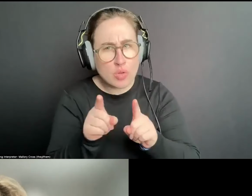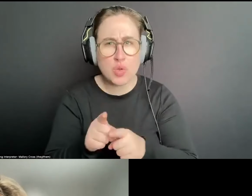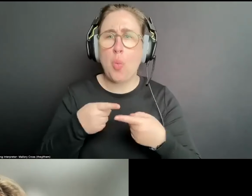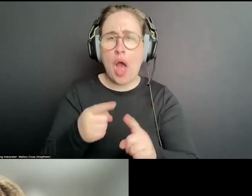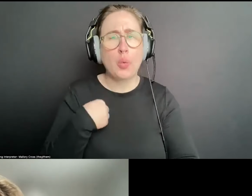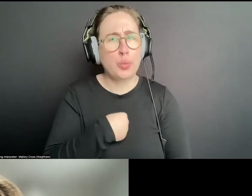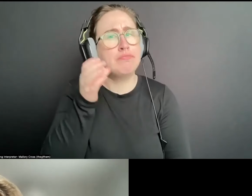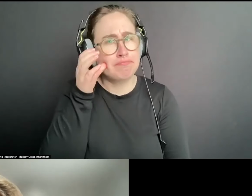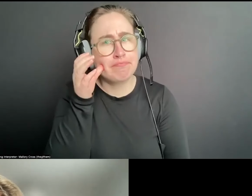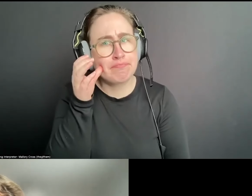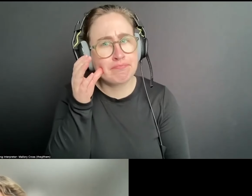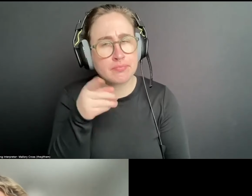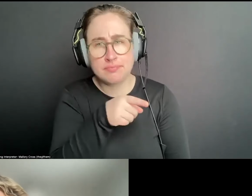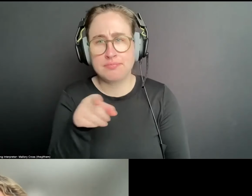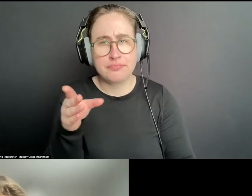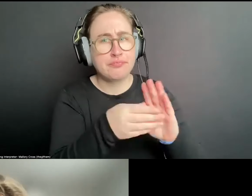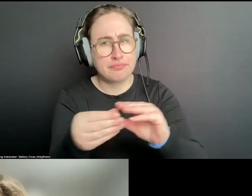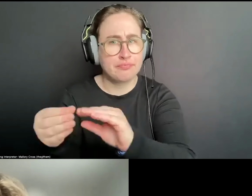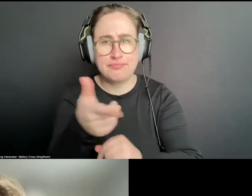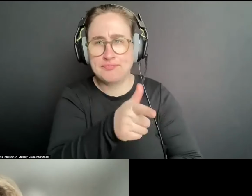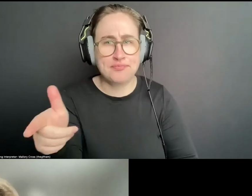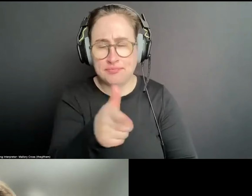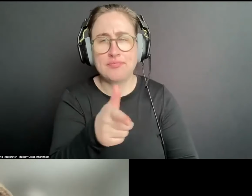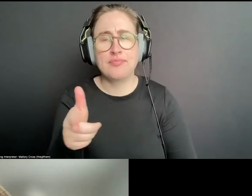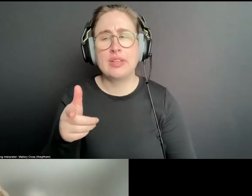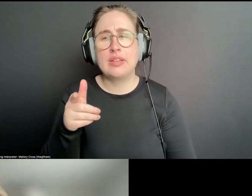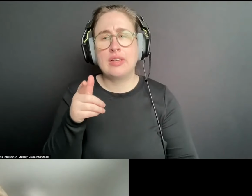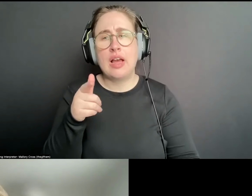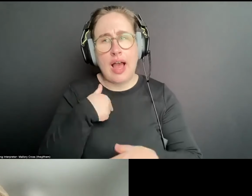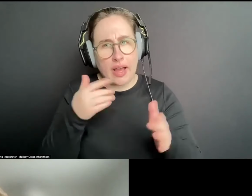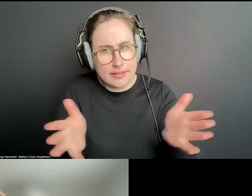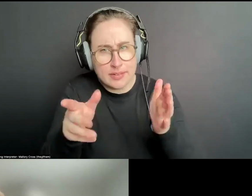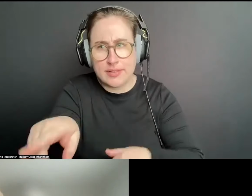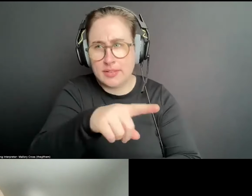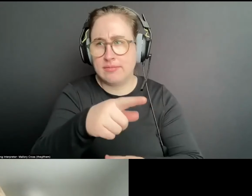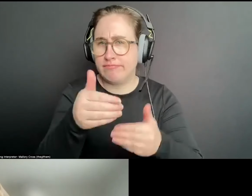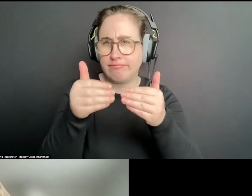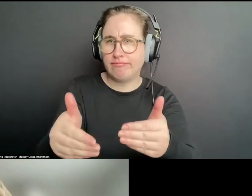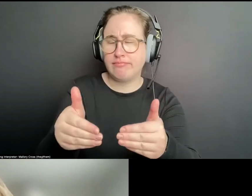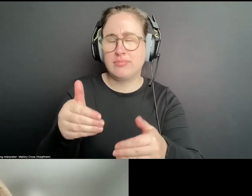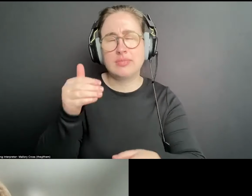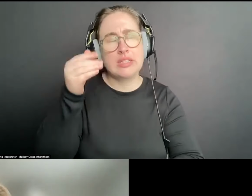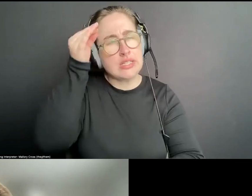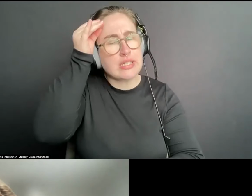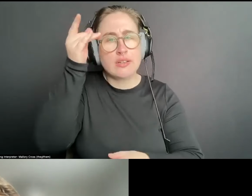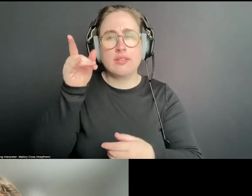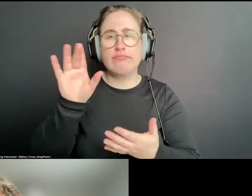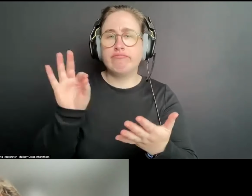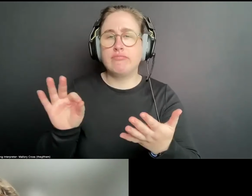listening to the presentations of the panel and engaging in the discussion to think about a couple of takeaways, which